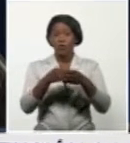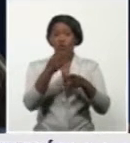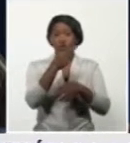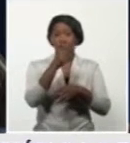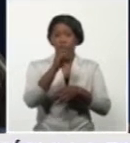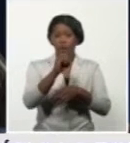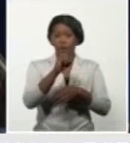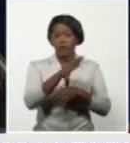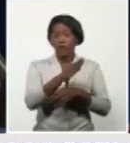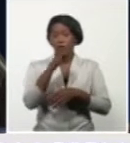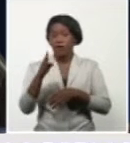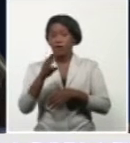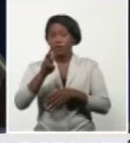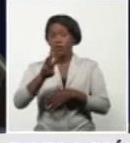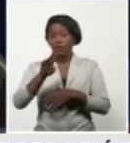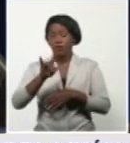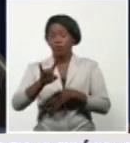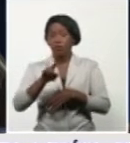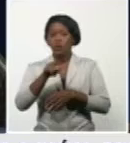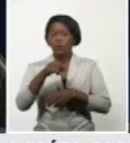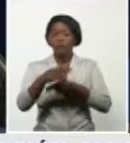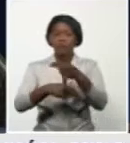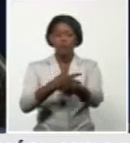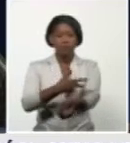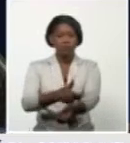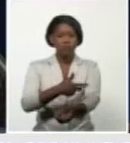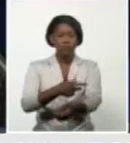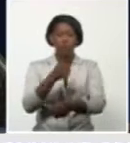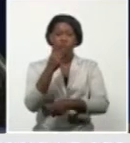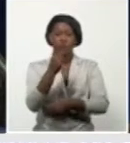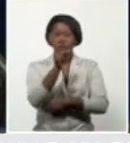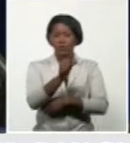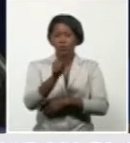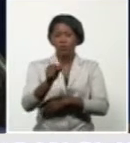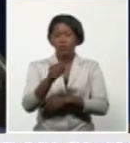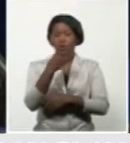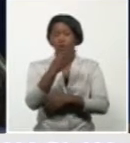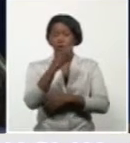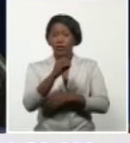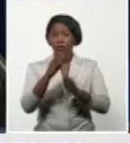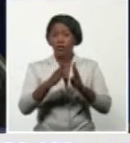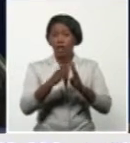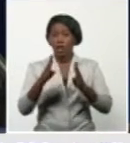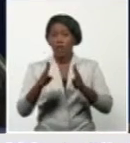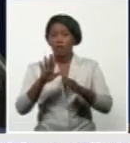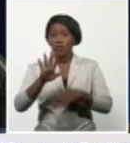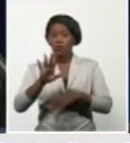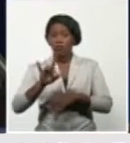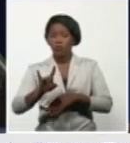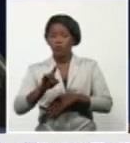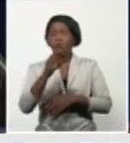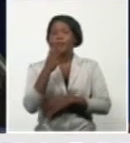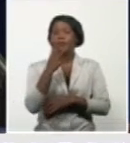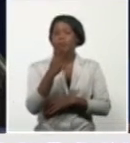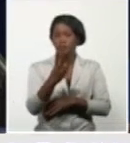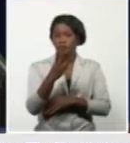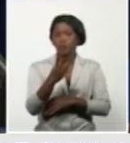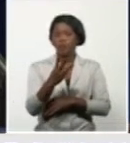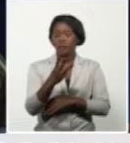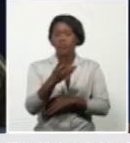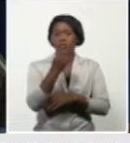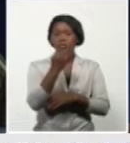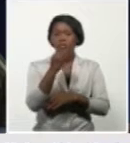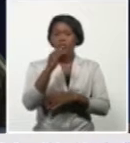From the 20 to 23-year age group, 2 people were diagnosed. From 40 to 59, 3 people. And